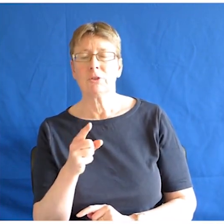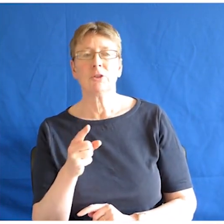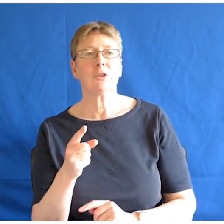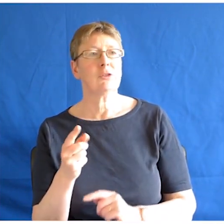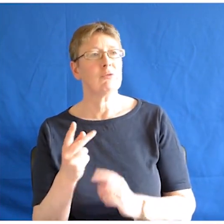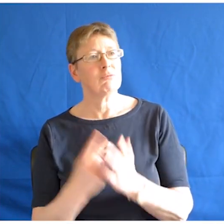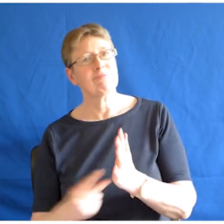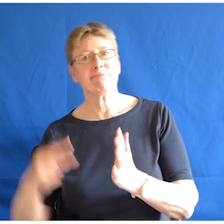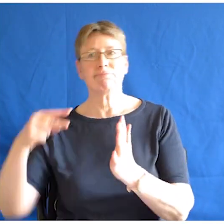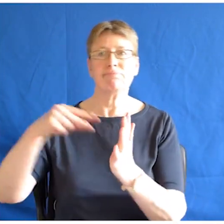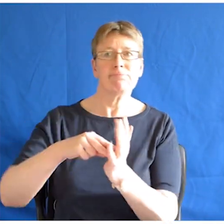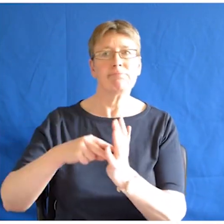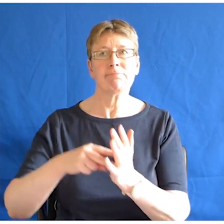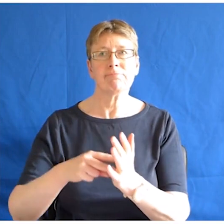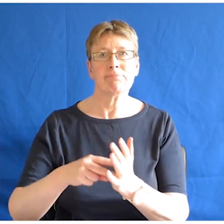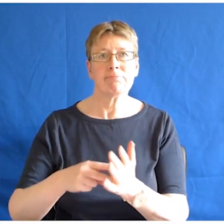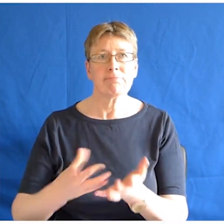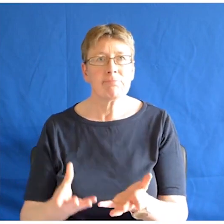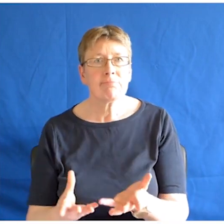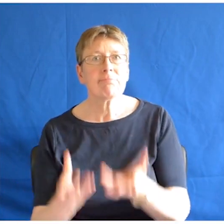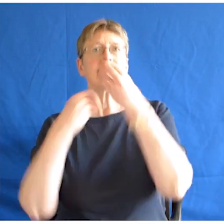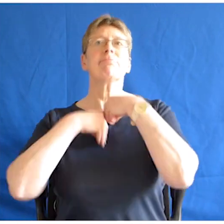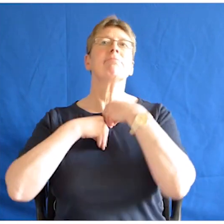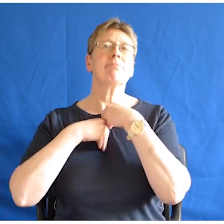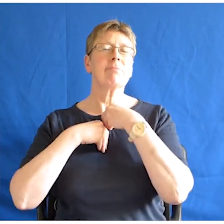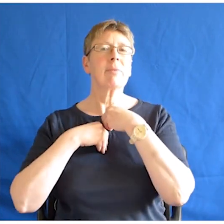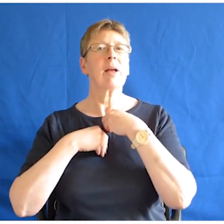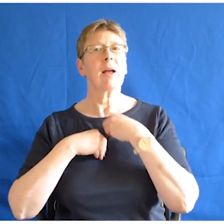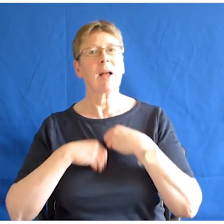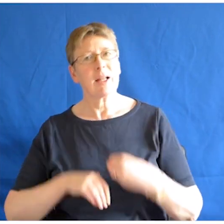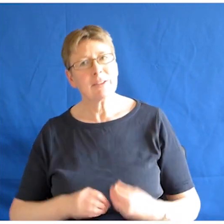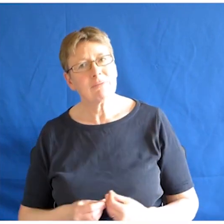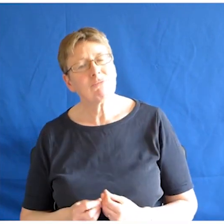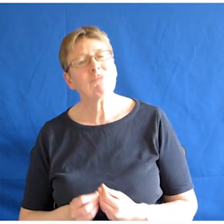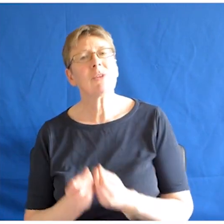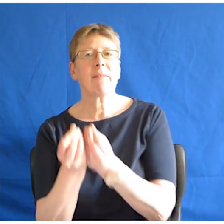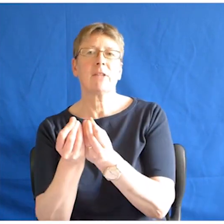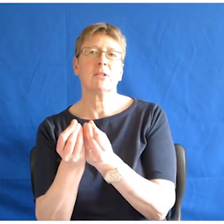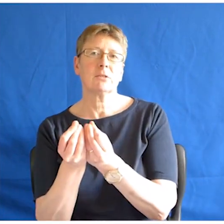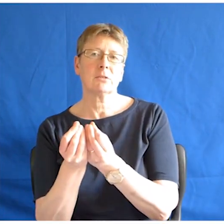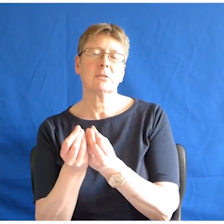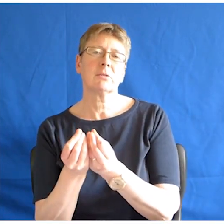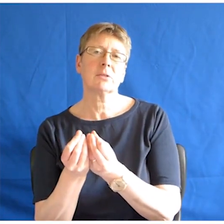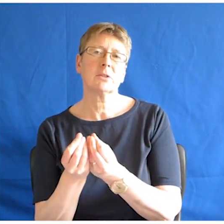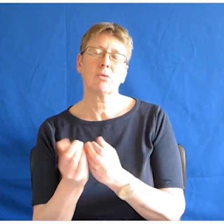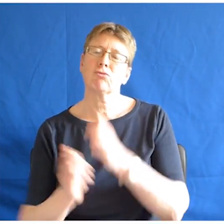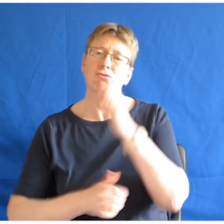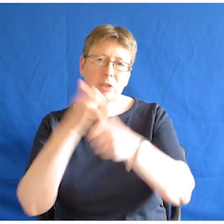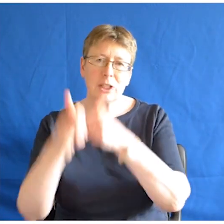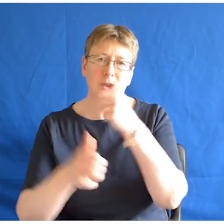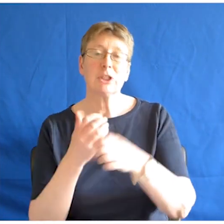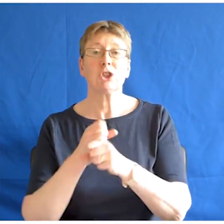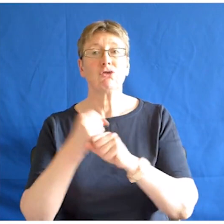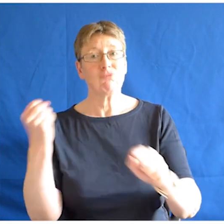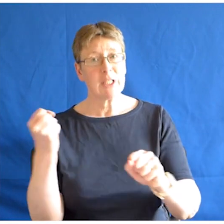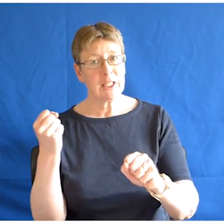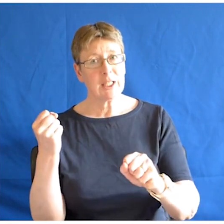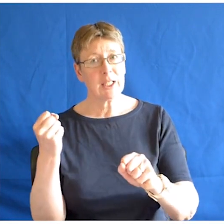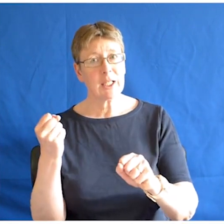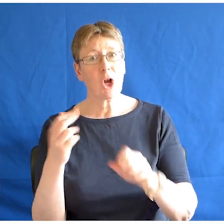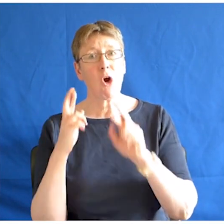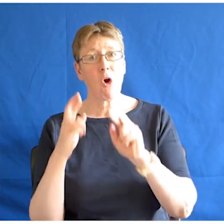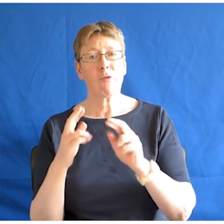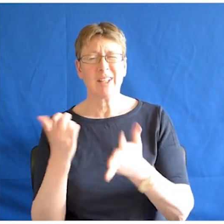and taken whatever the world can throw at you, and you've delivered. So congratulations on your degree. I hope that you